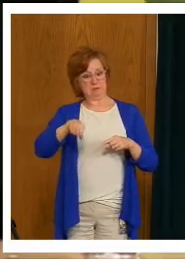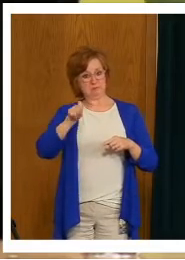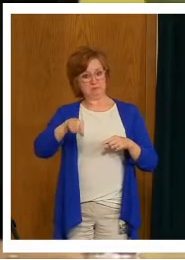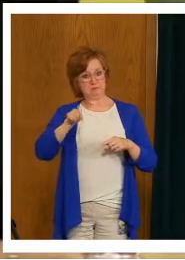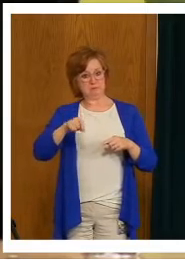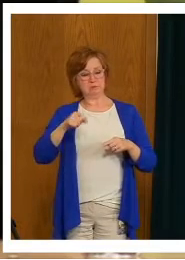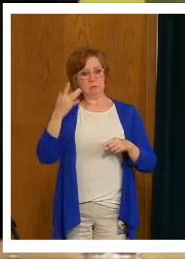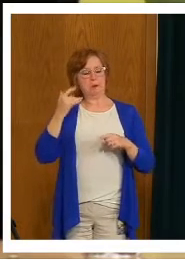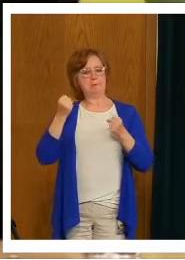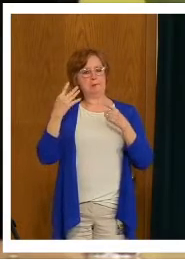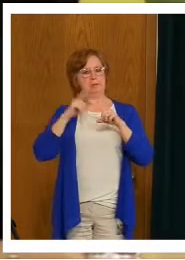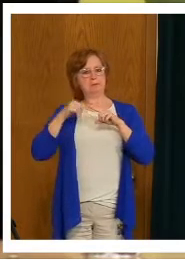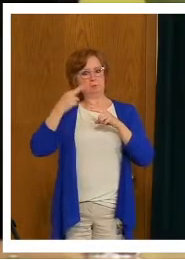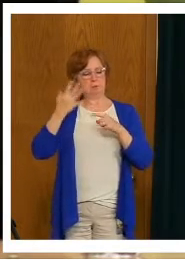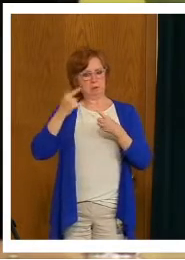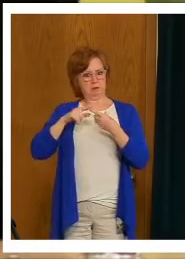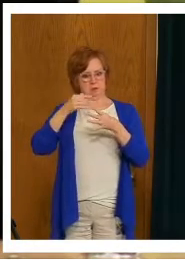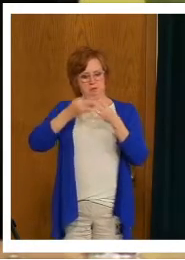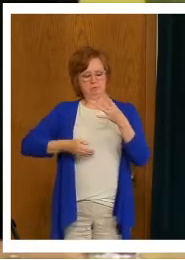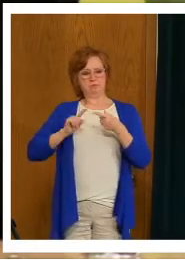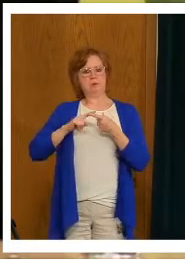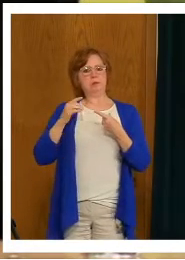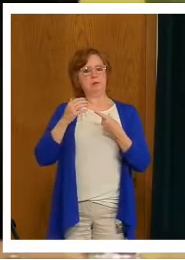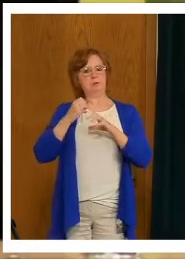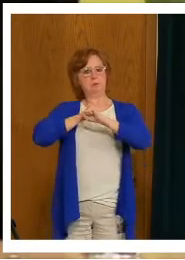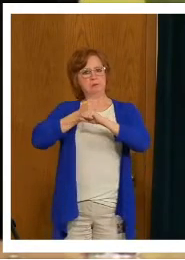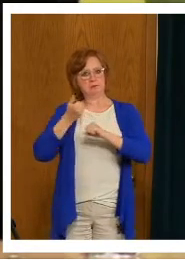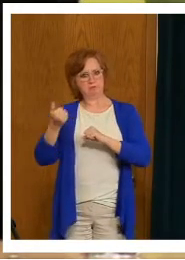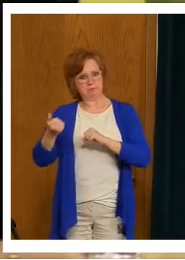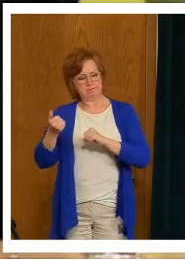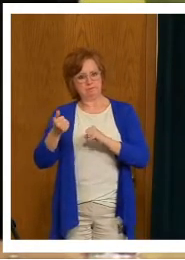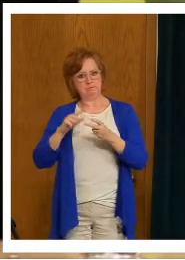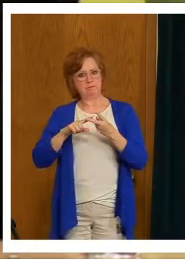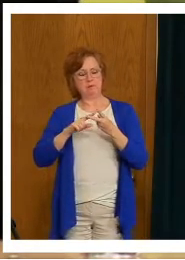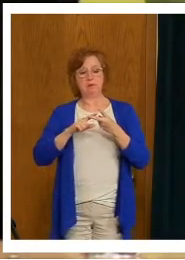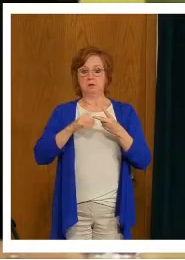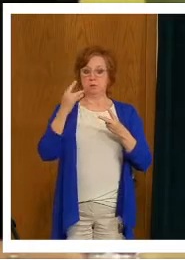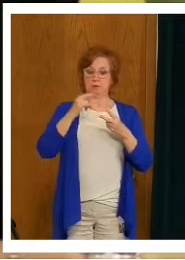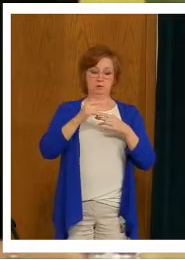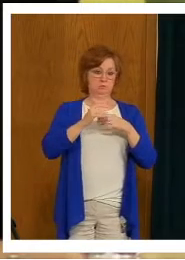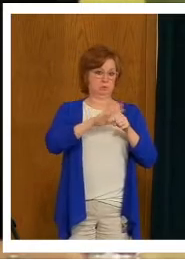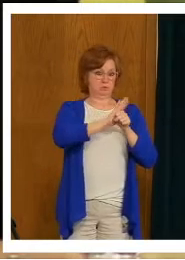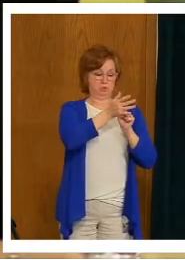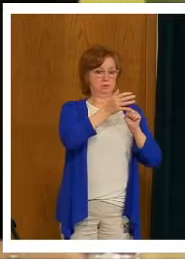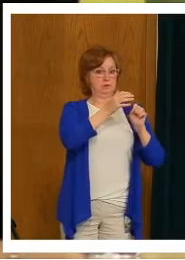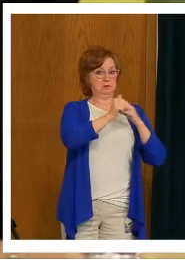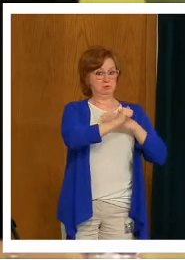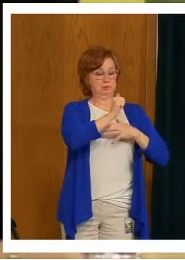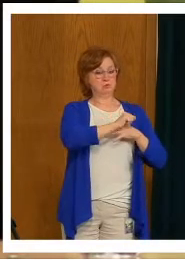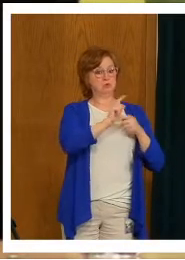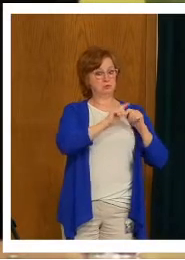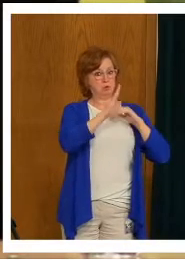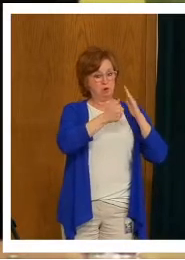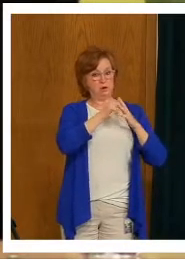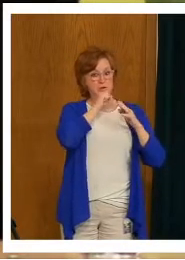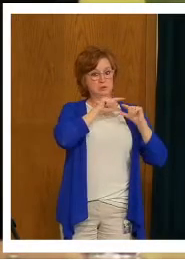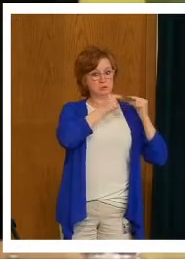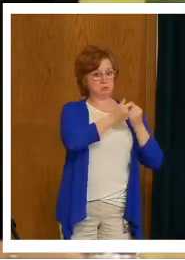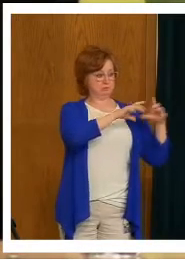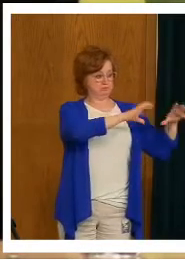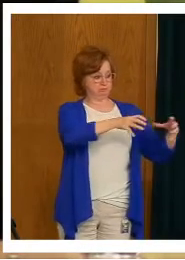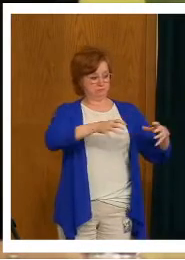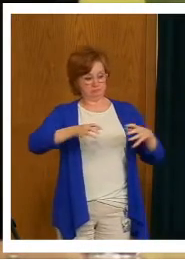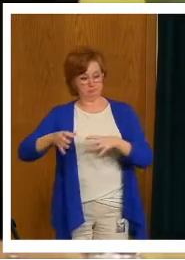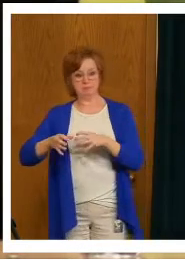yourself. COVID is dangerous to people of all ages, including our youth, and the variants of concern that are now present